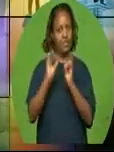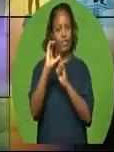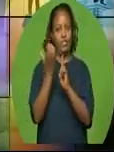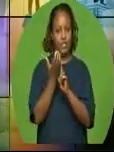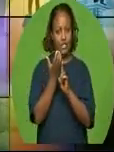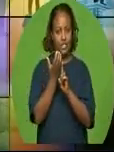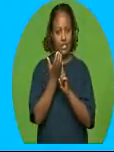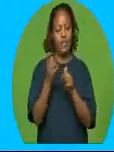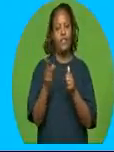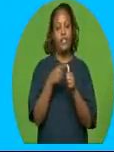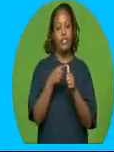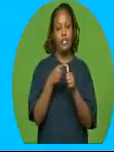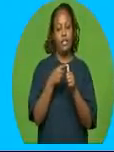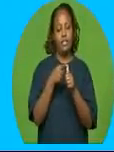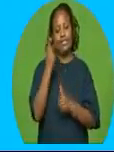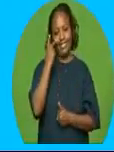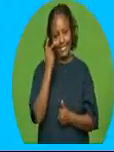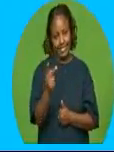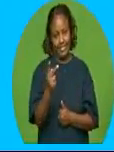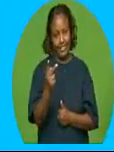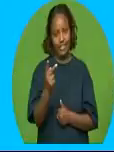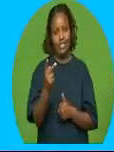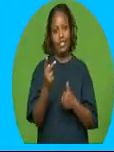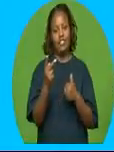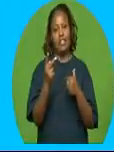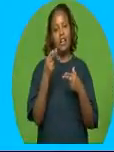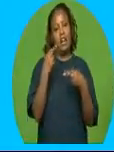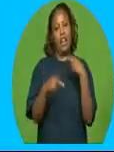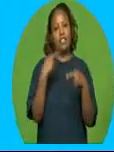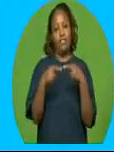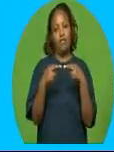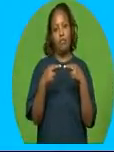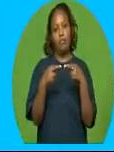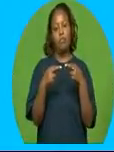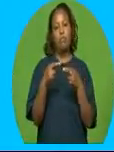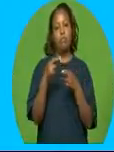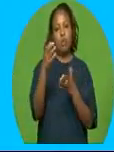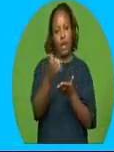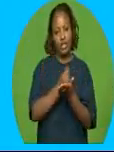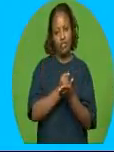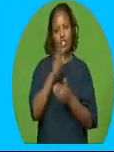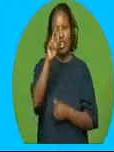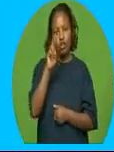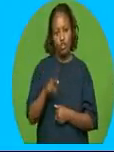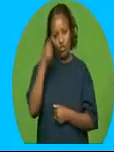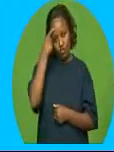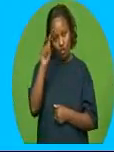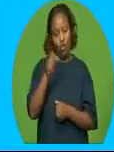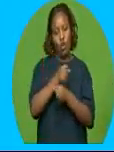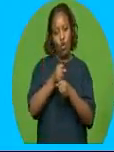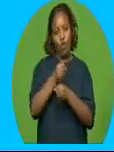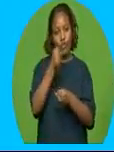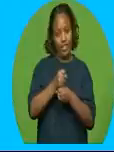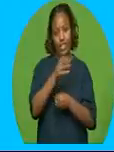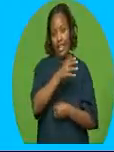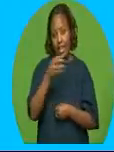this situation. First, let's see the relative productivity ratios for